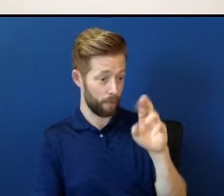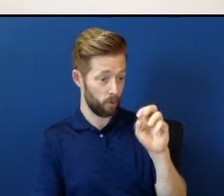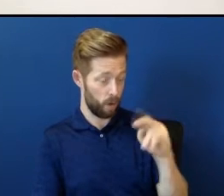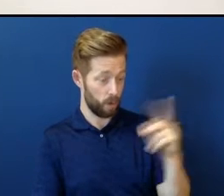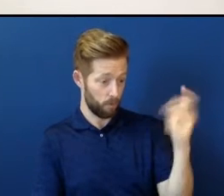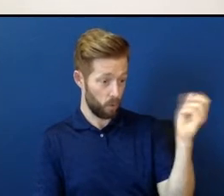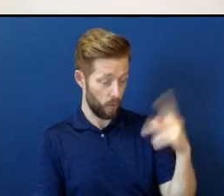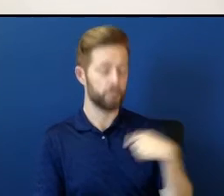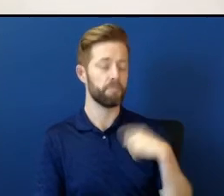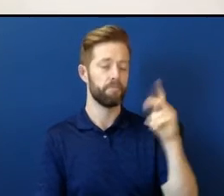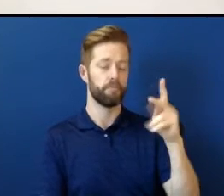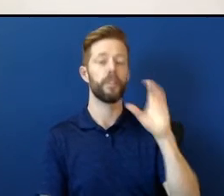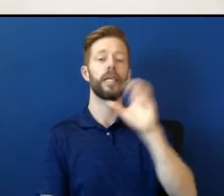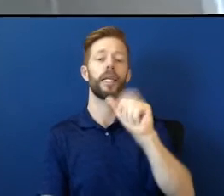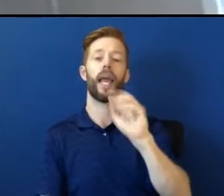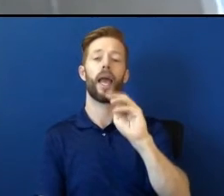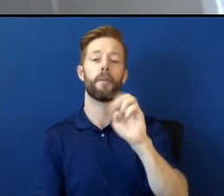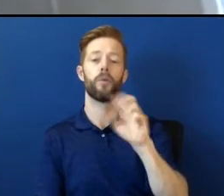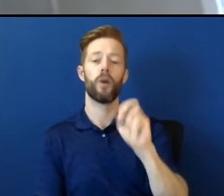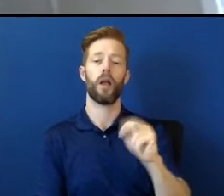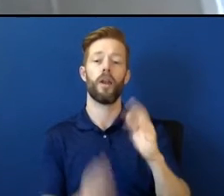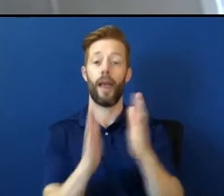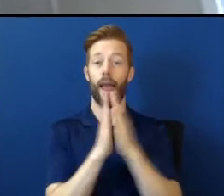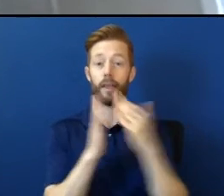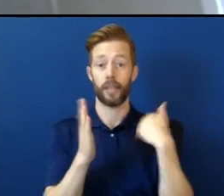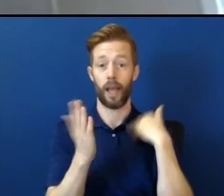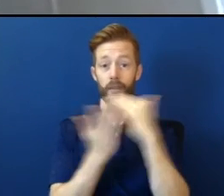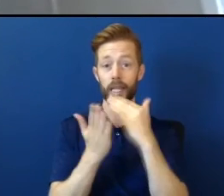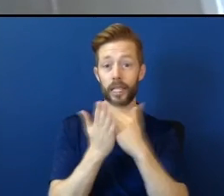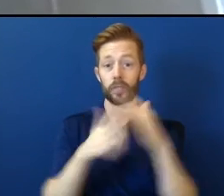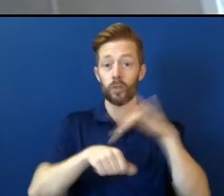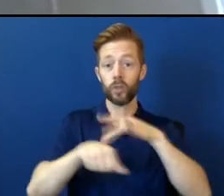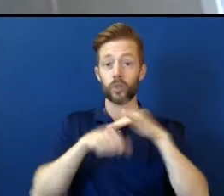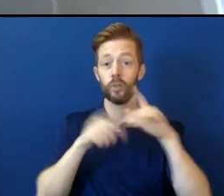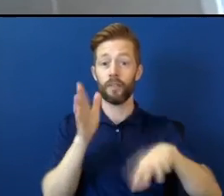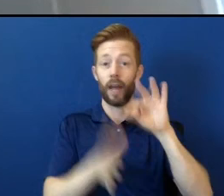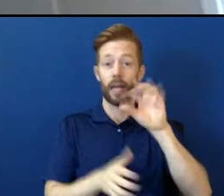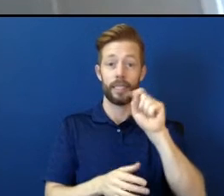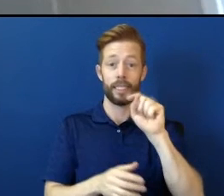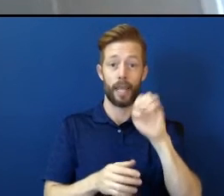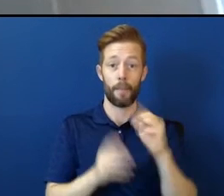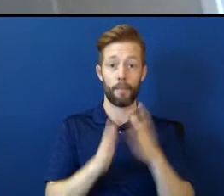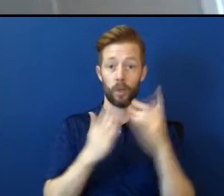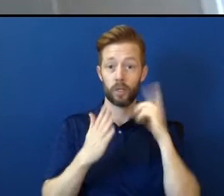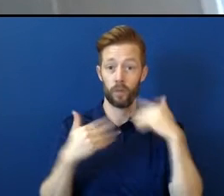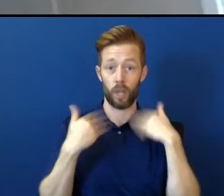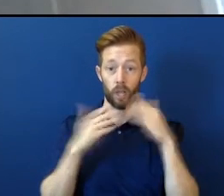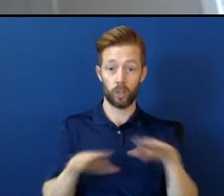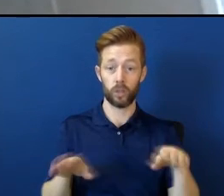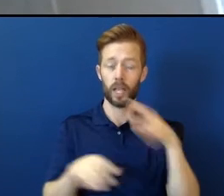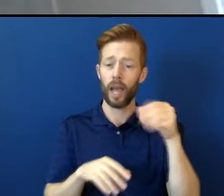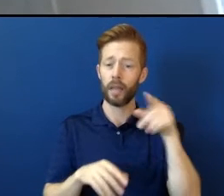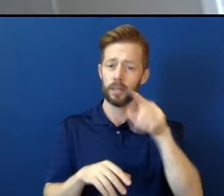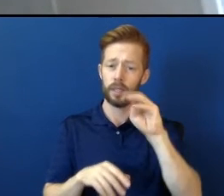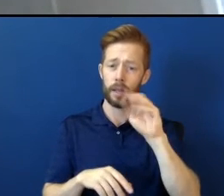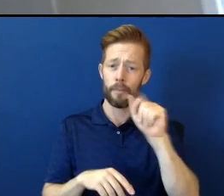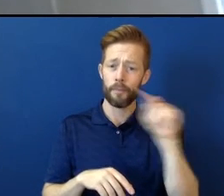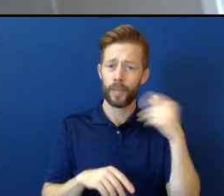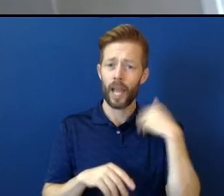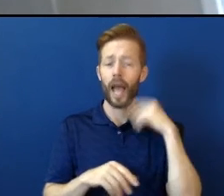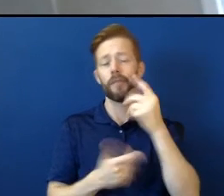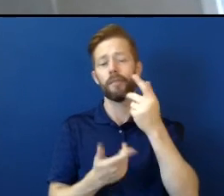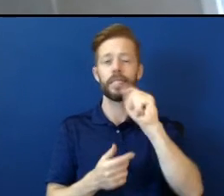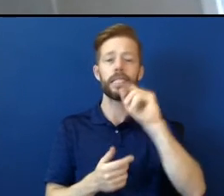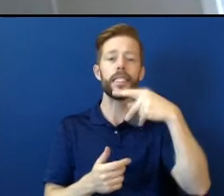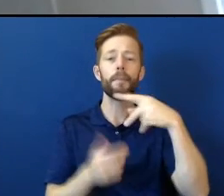Mm-hmm. Cameron's asking if you have a list of resources to find STEM books for young children, and do you, Matt, have a tip